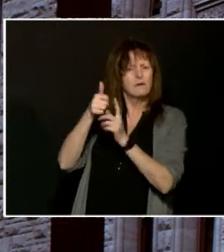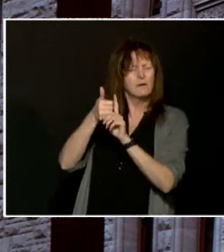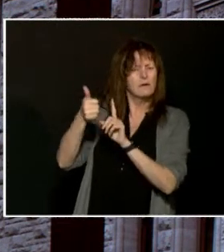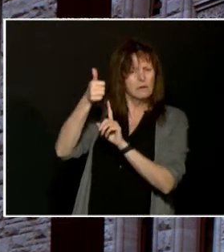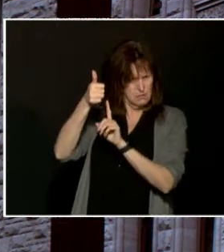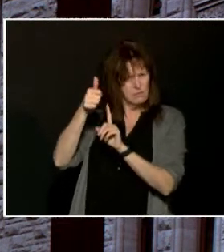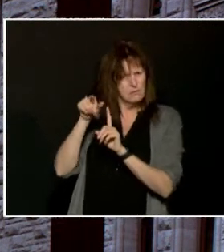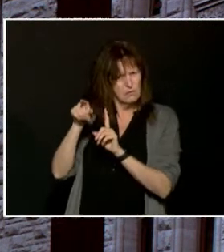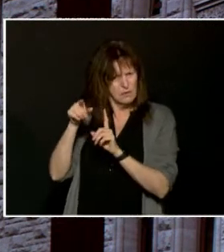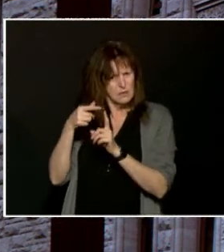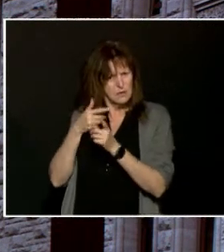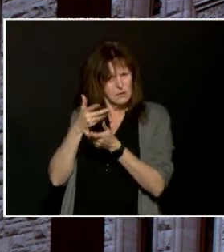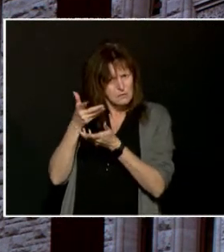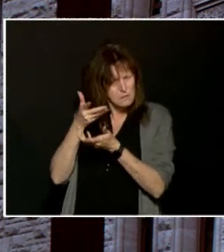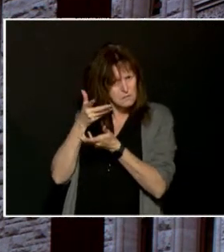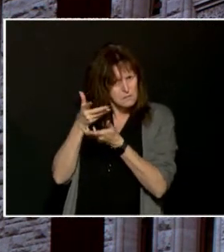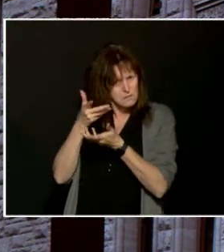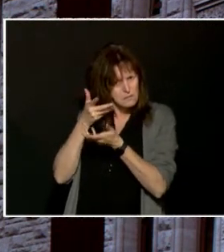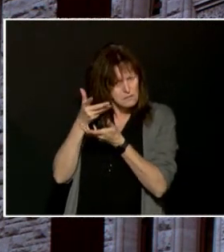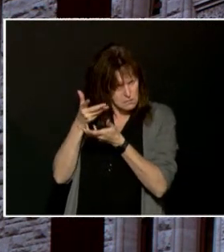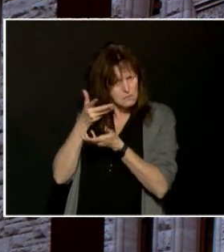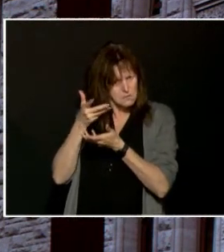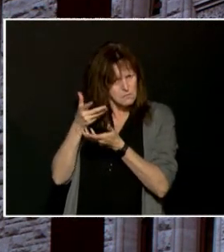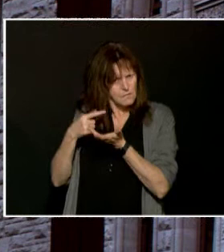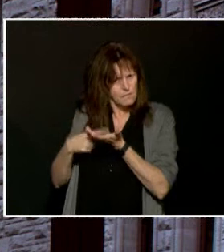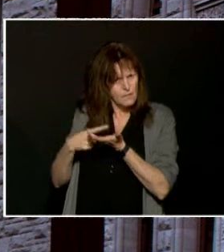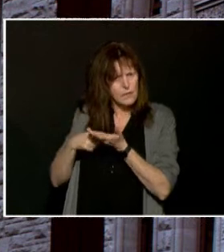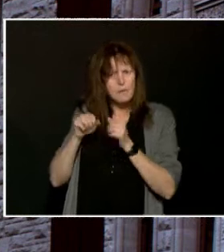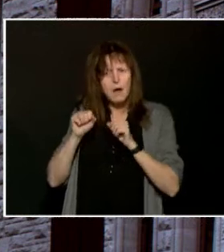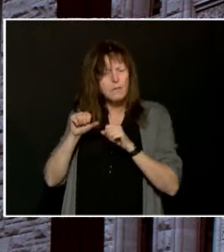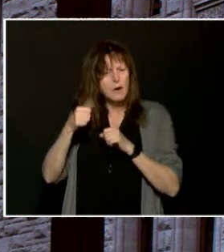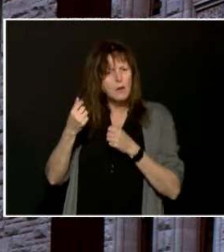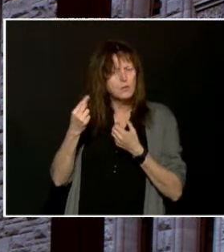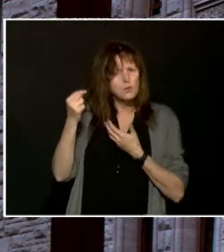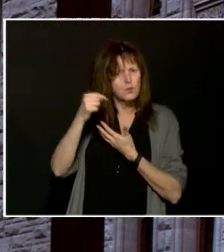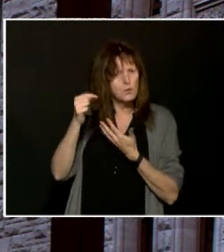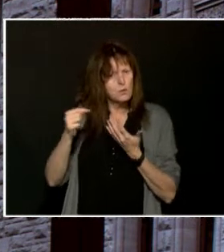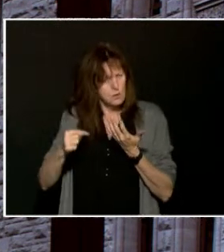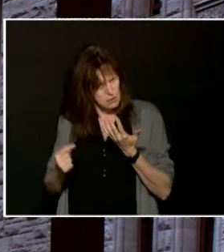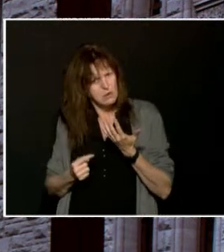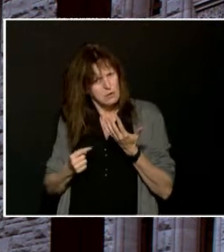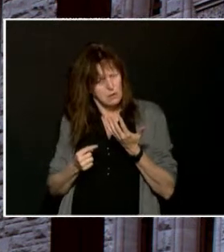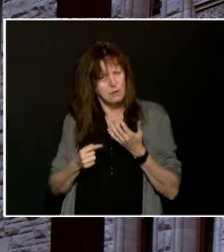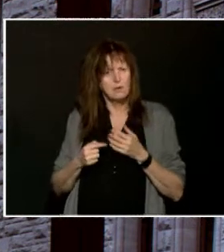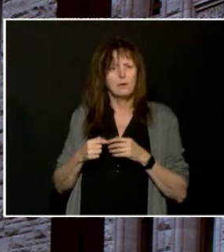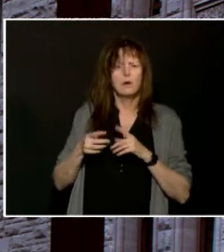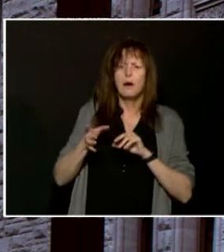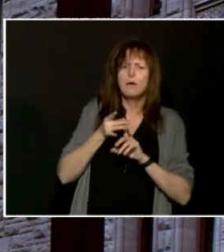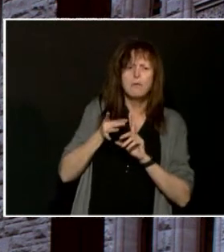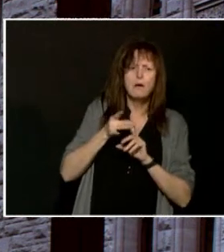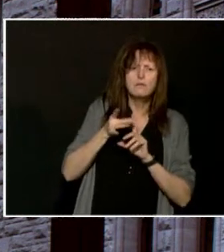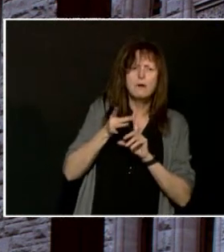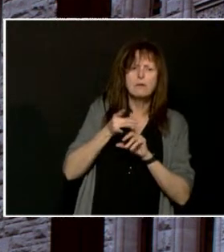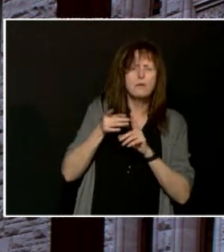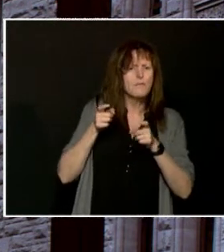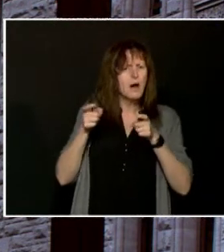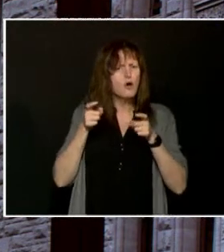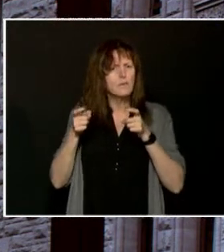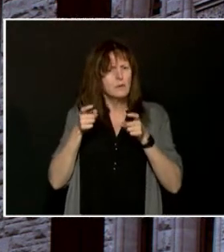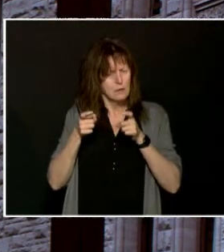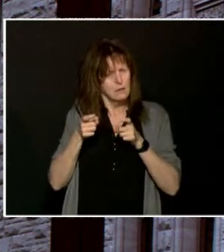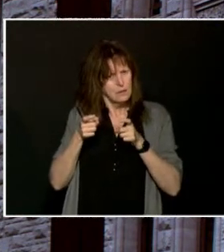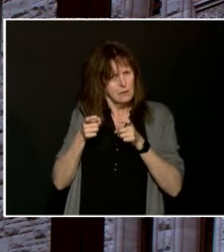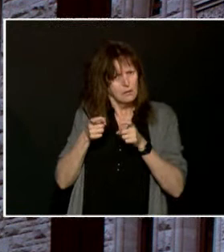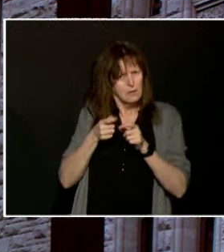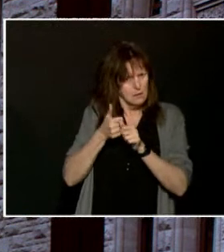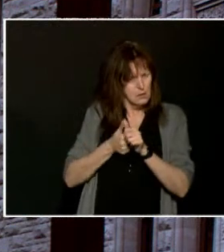to find out what else we might, and could do. We moved in case contact management assistance. We are looking at more vaccines to assist